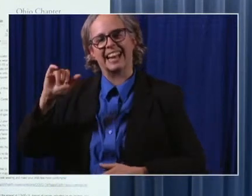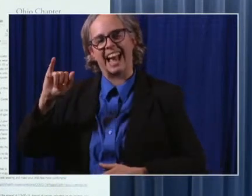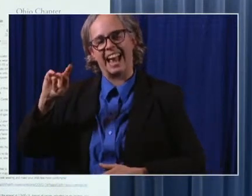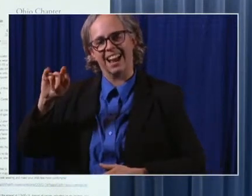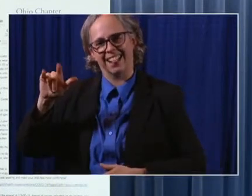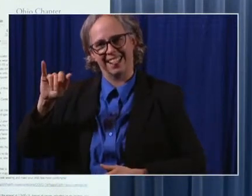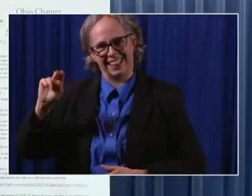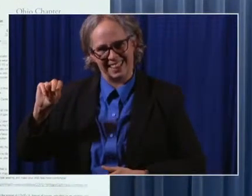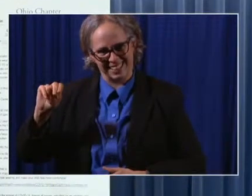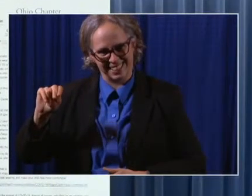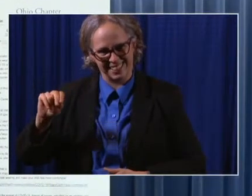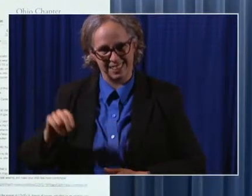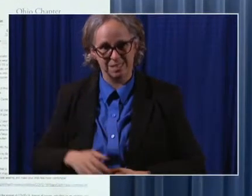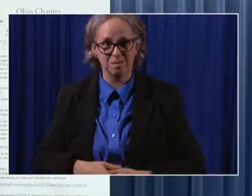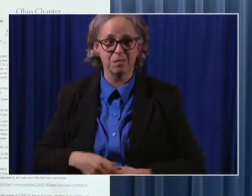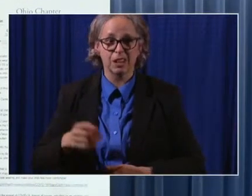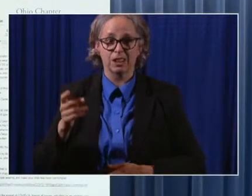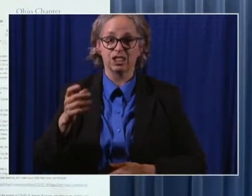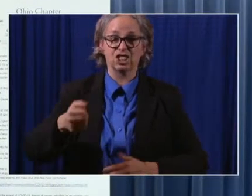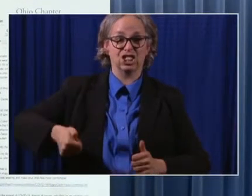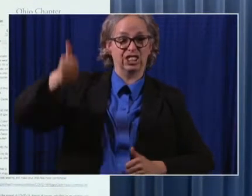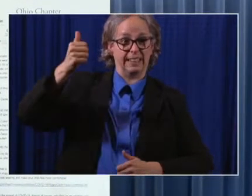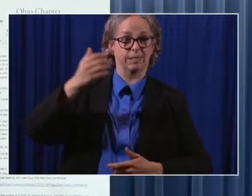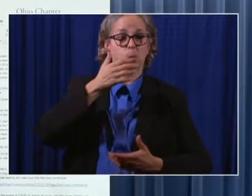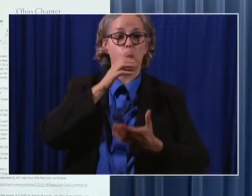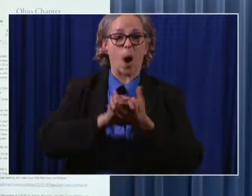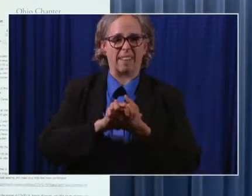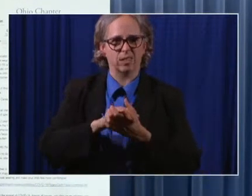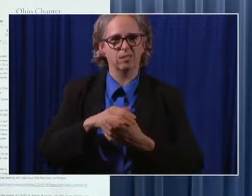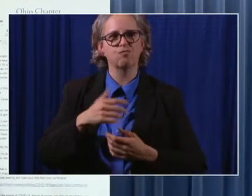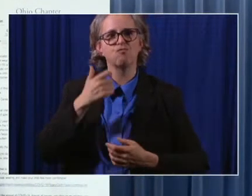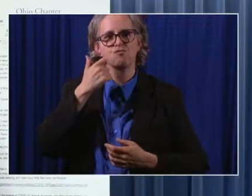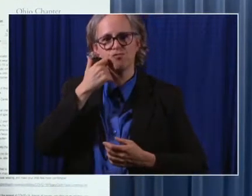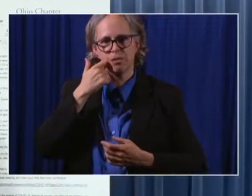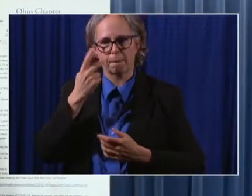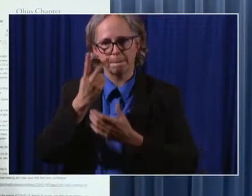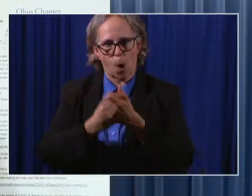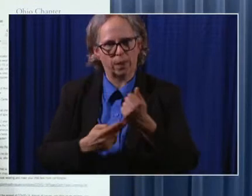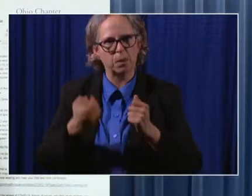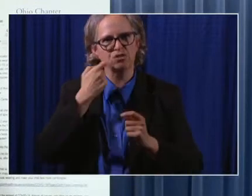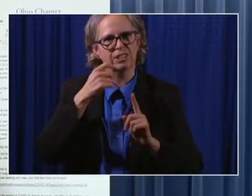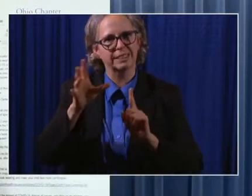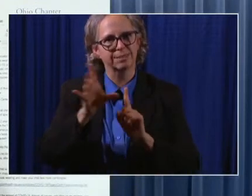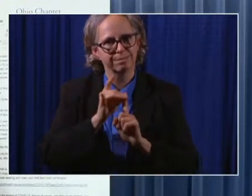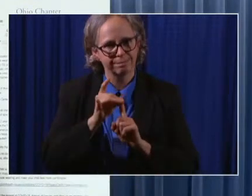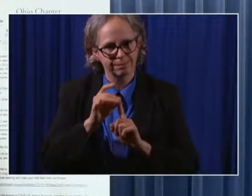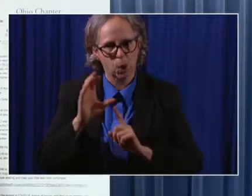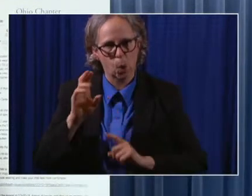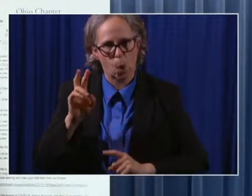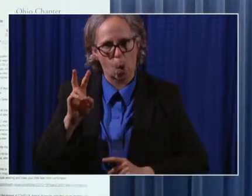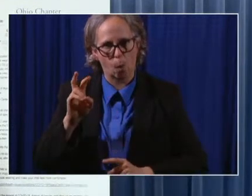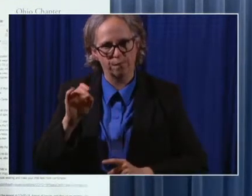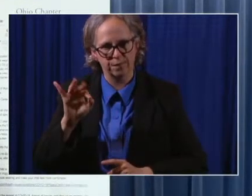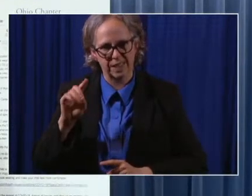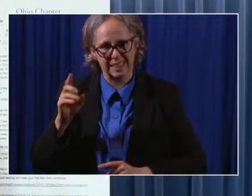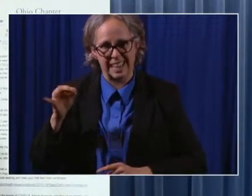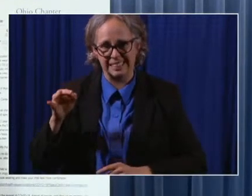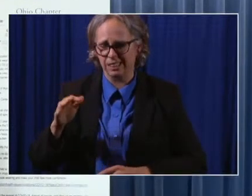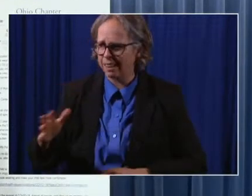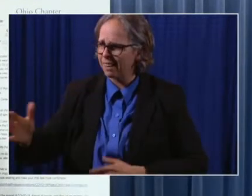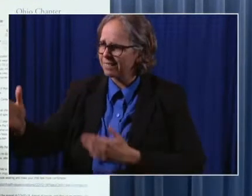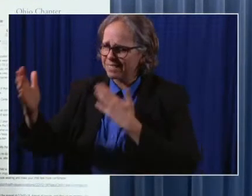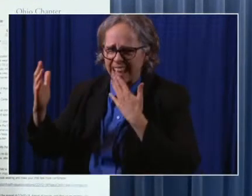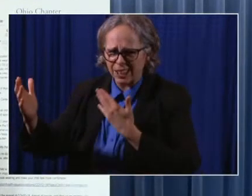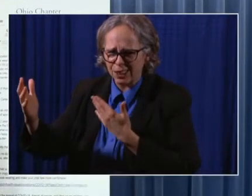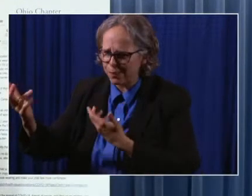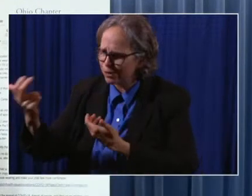coronavirus. They've been recovering for the past few weeks. So, Chief, thank you very, very much for joining